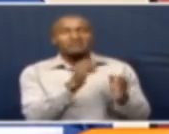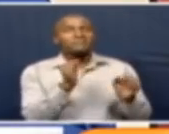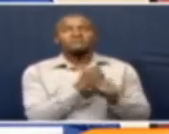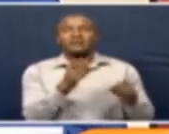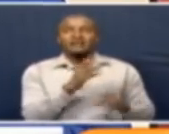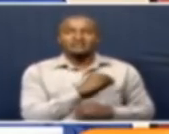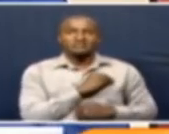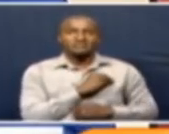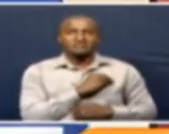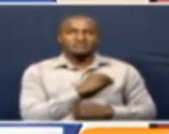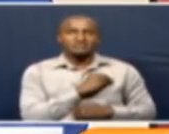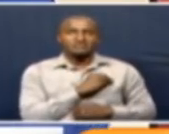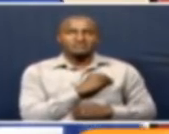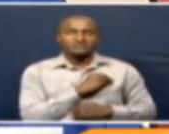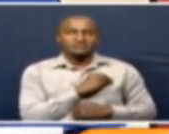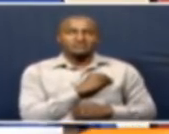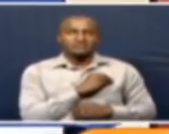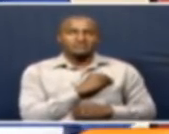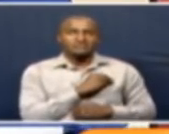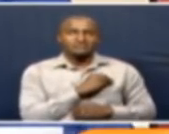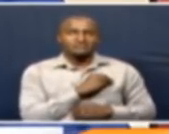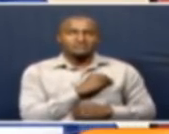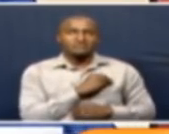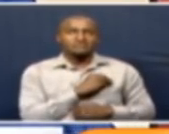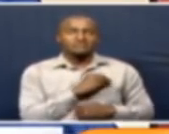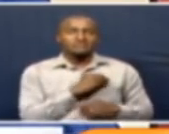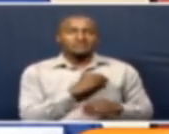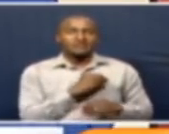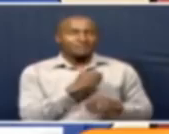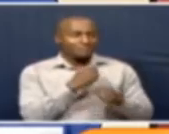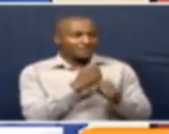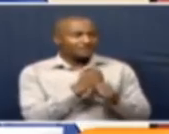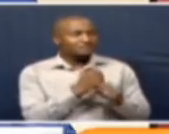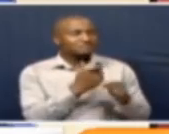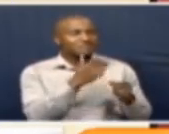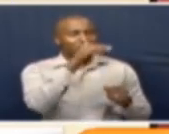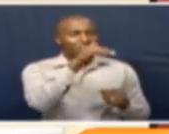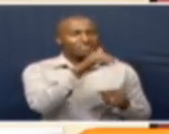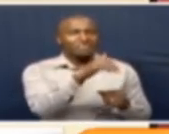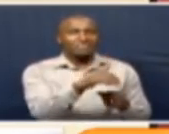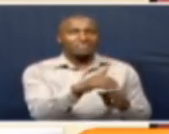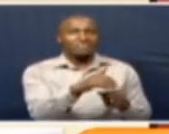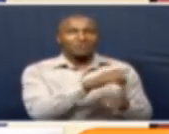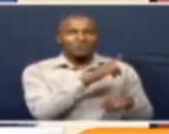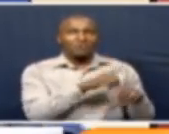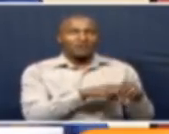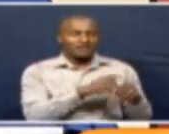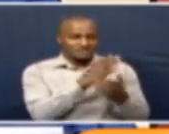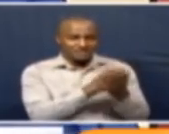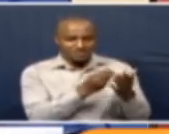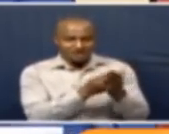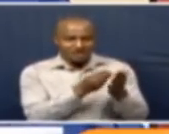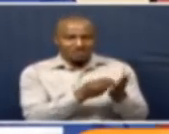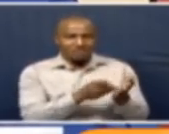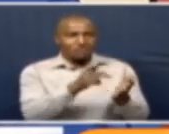work for. And the thing is, and I brought this up earlier, it cheapens the industry when people take a certain amount that